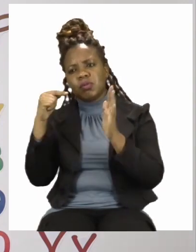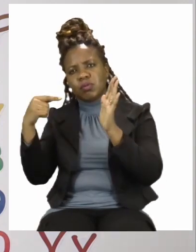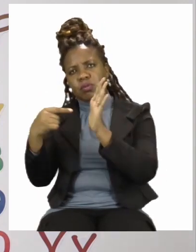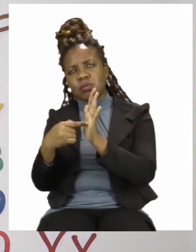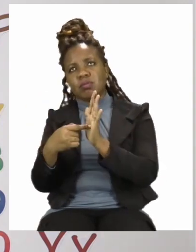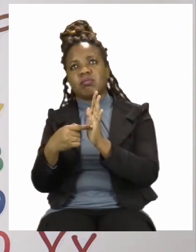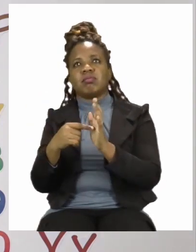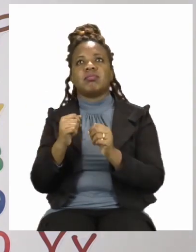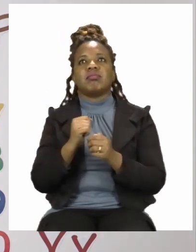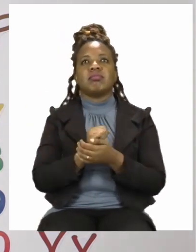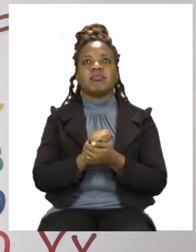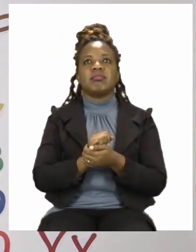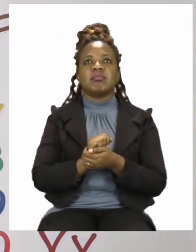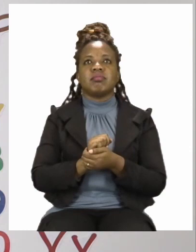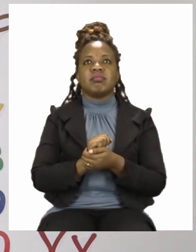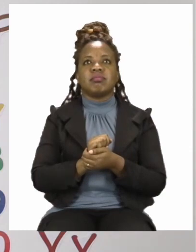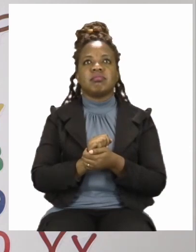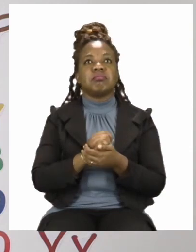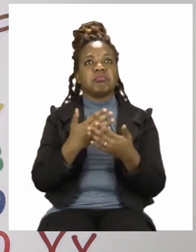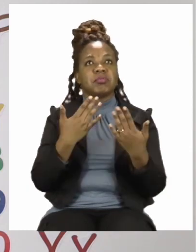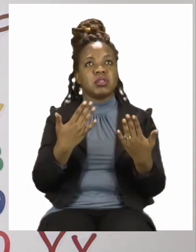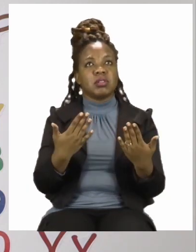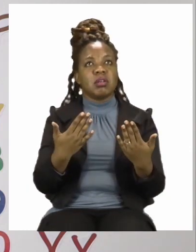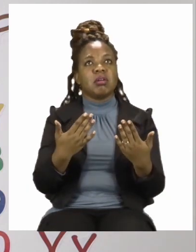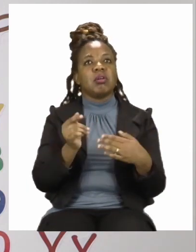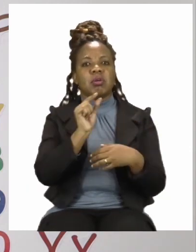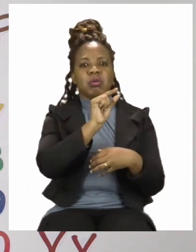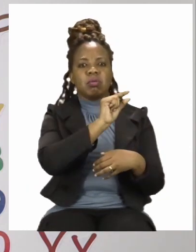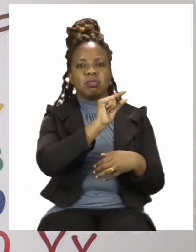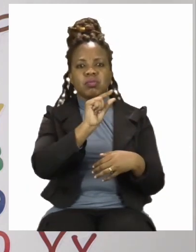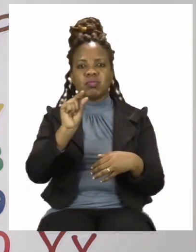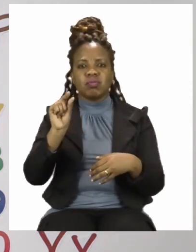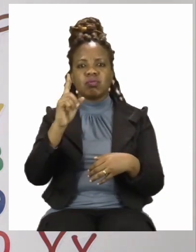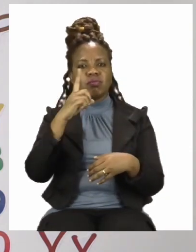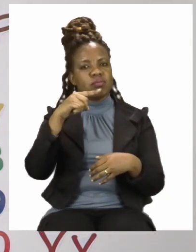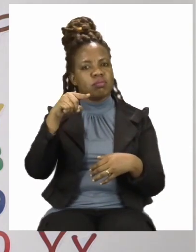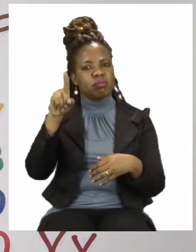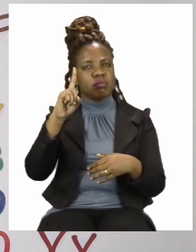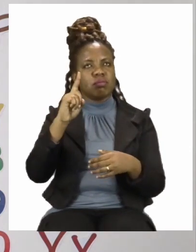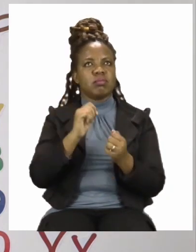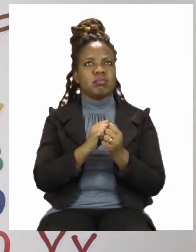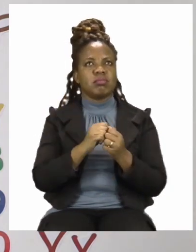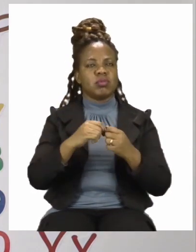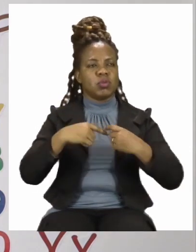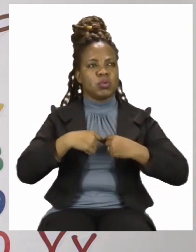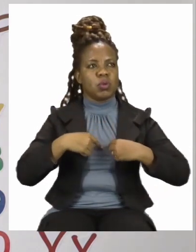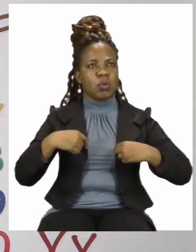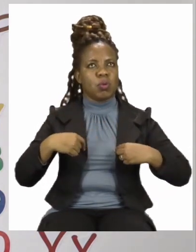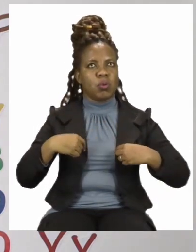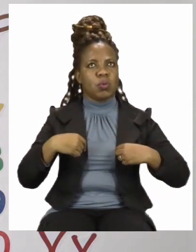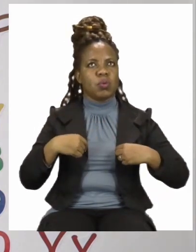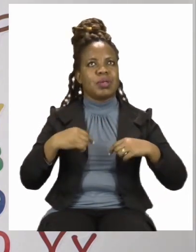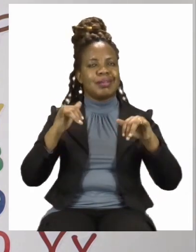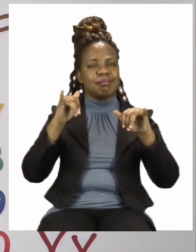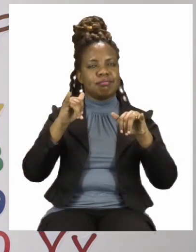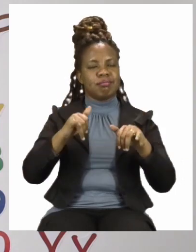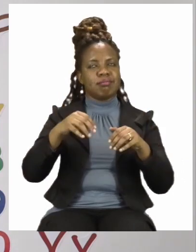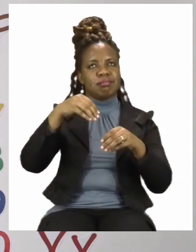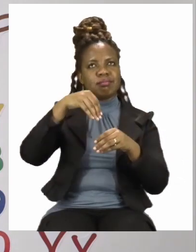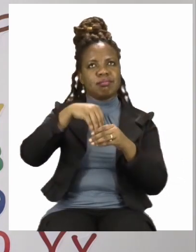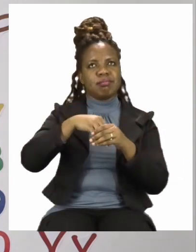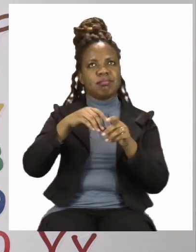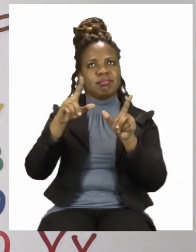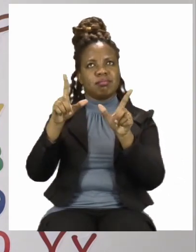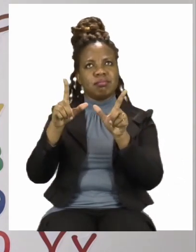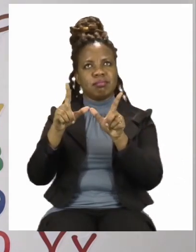stop. And now my sentence is complete. We live in Windhoek